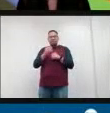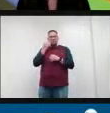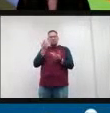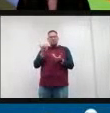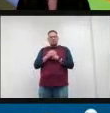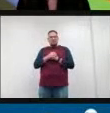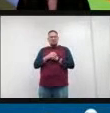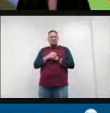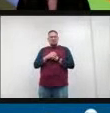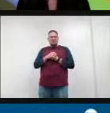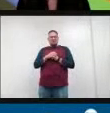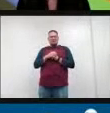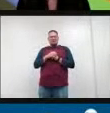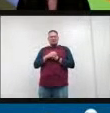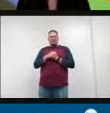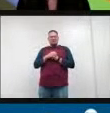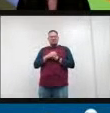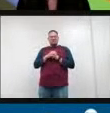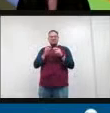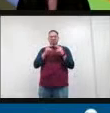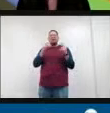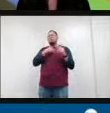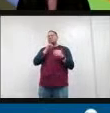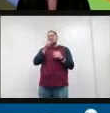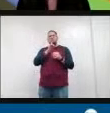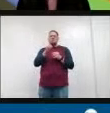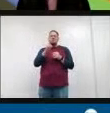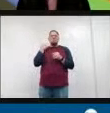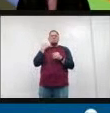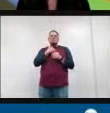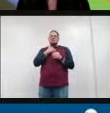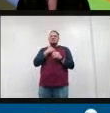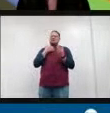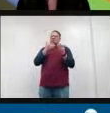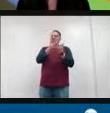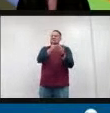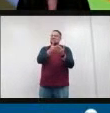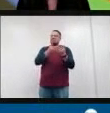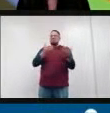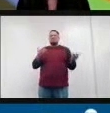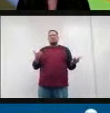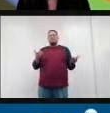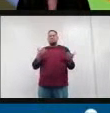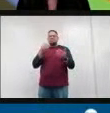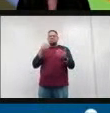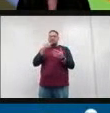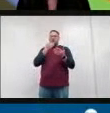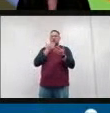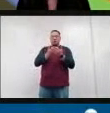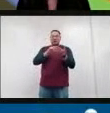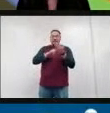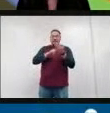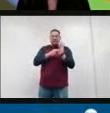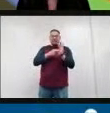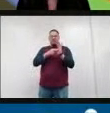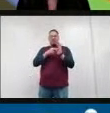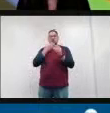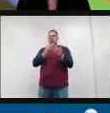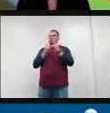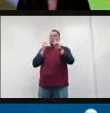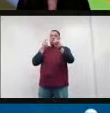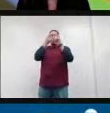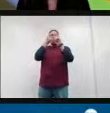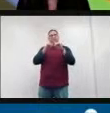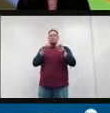they have been, so it's, I'm not sure we are there, to be honest. This is a good intention, good aspiration,